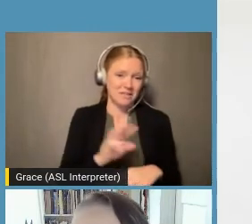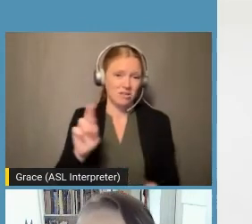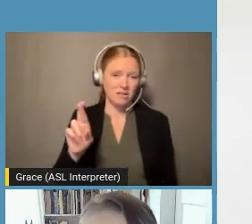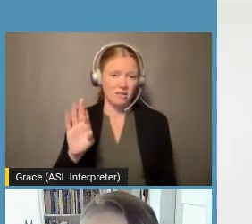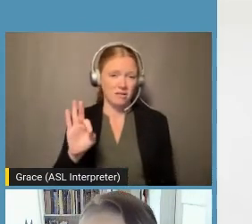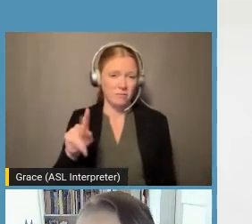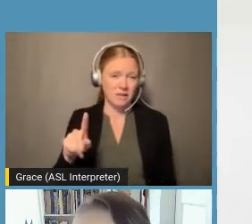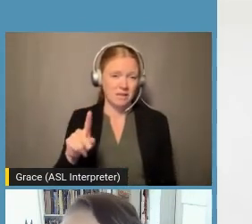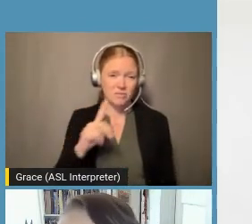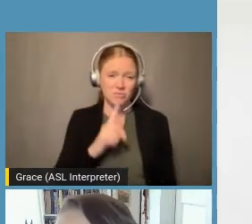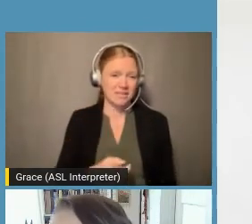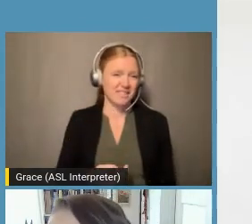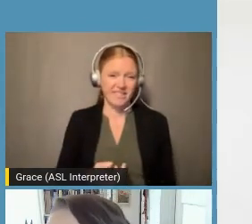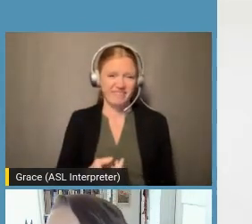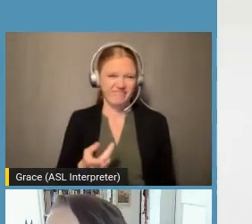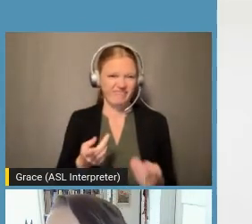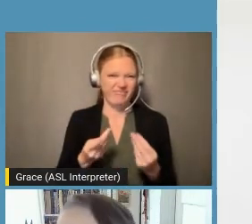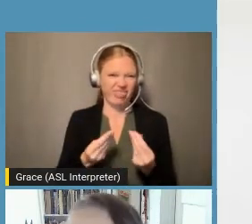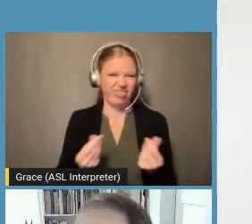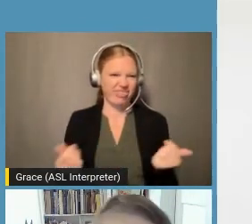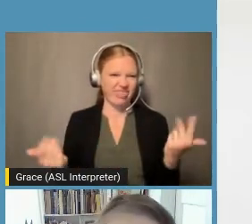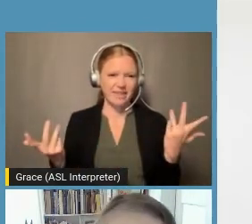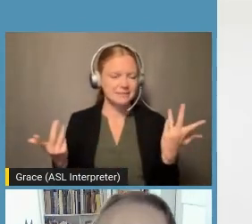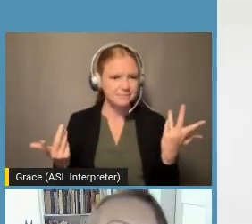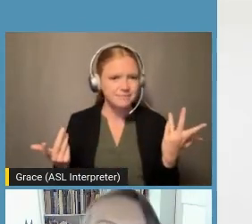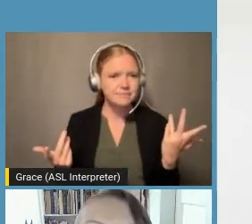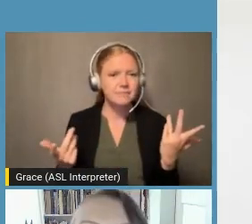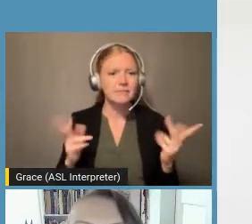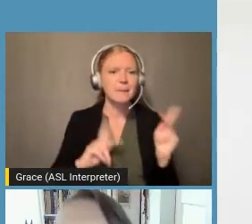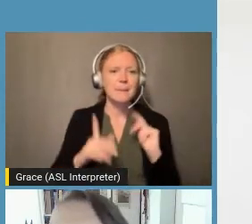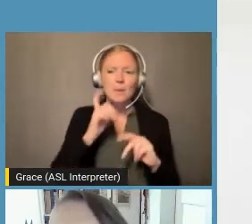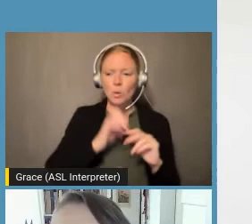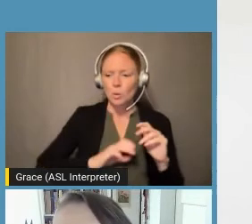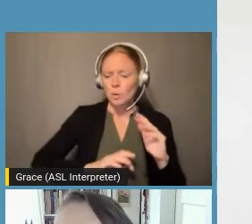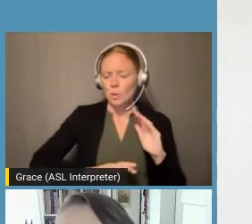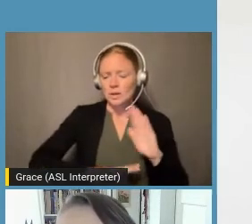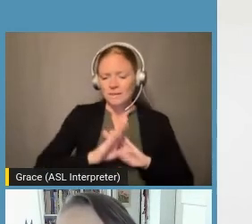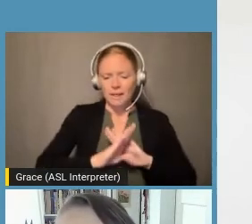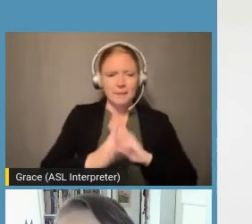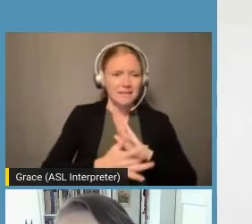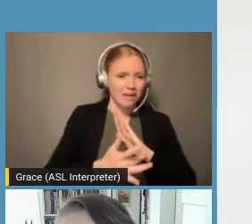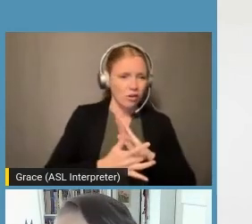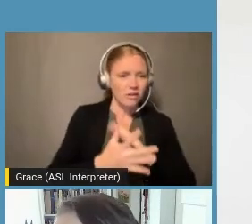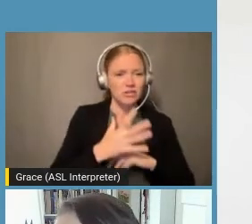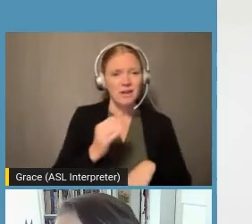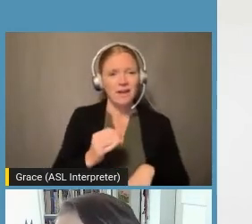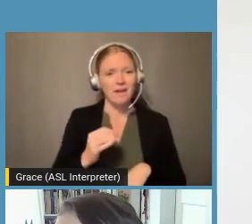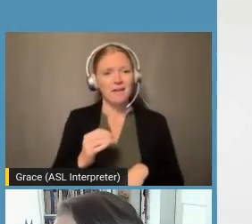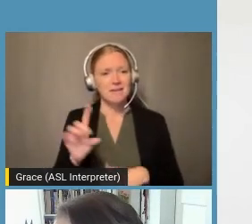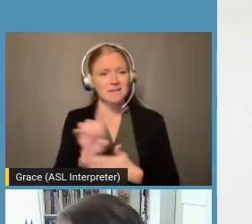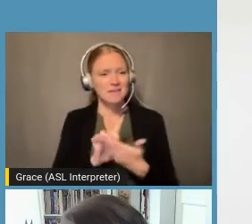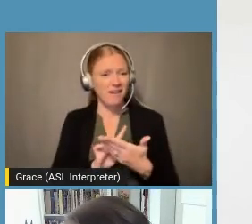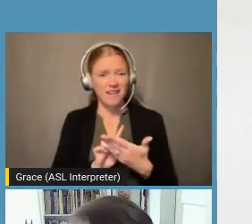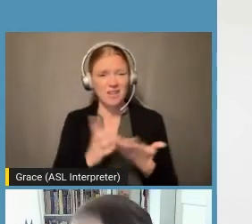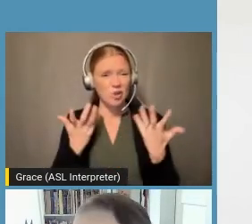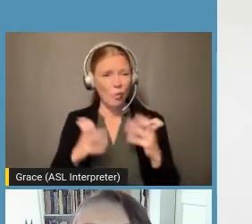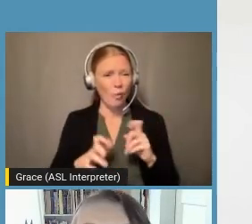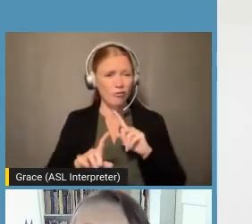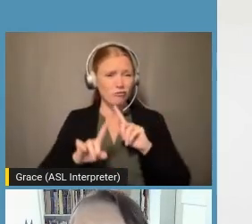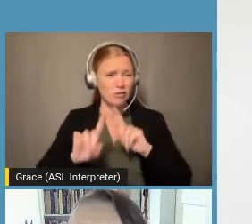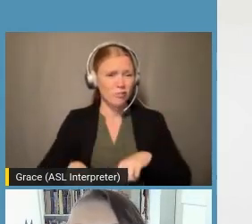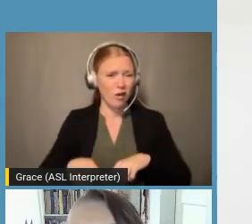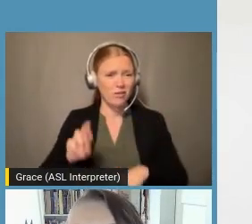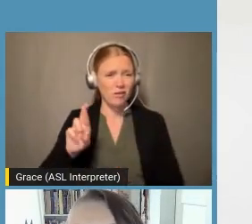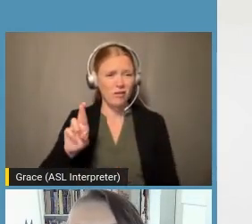who are building technology or creating design, less and less want to respond to them because, often